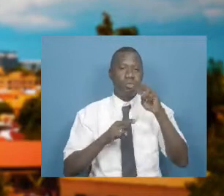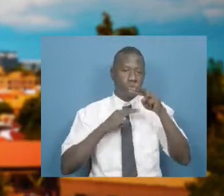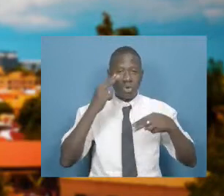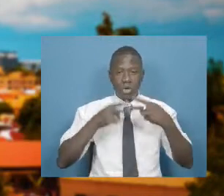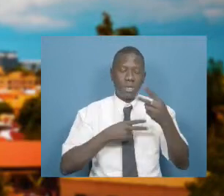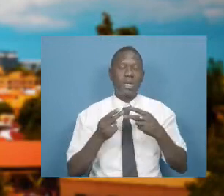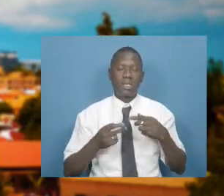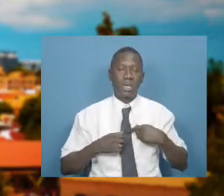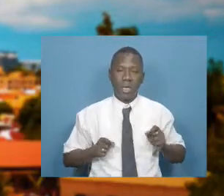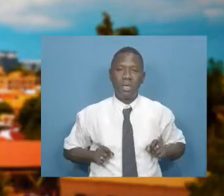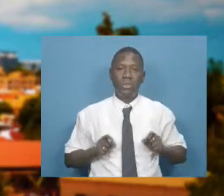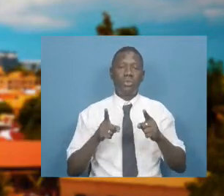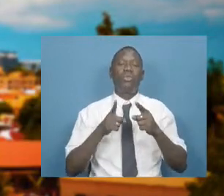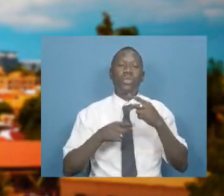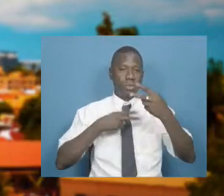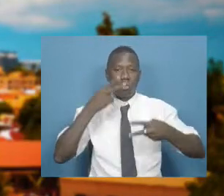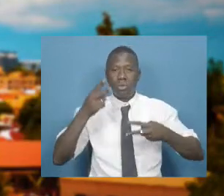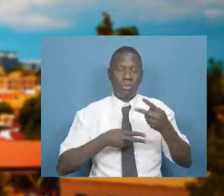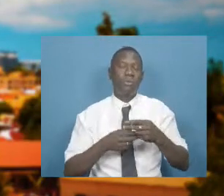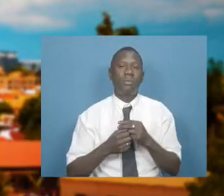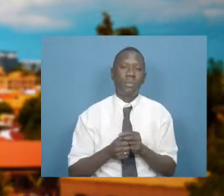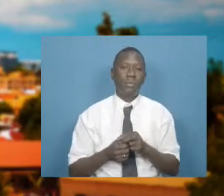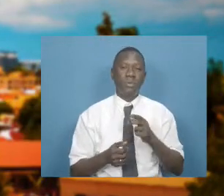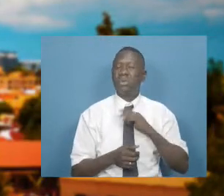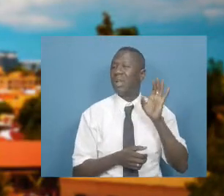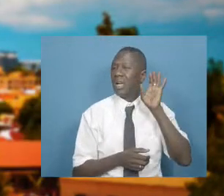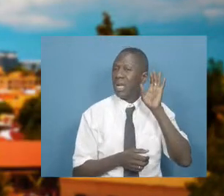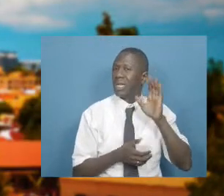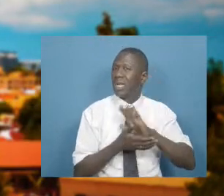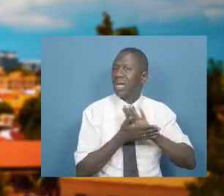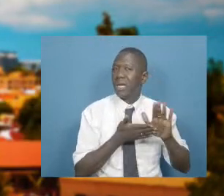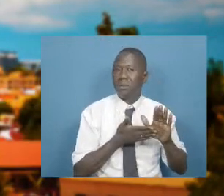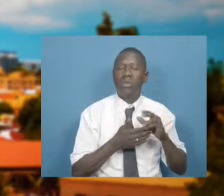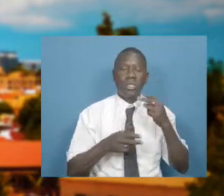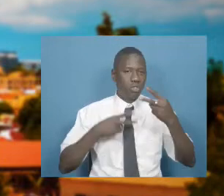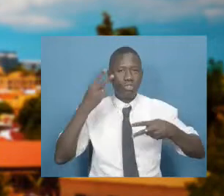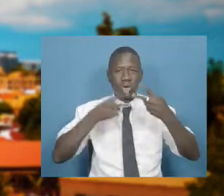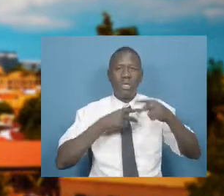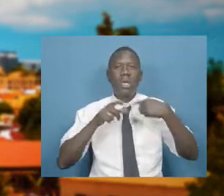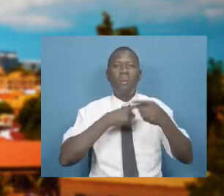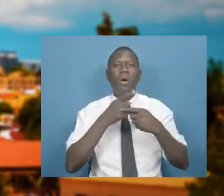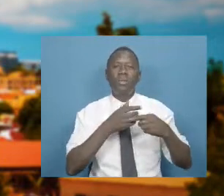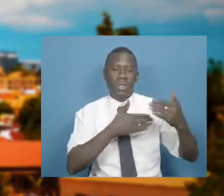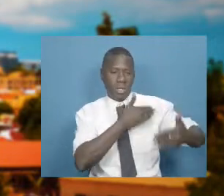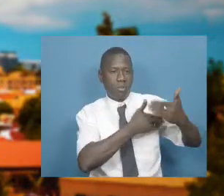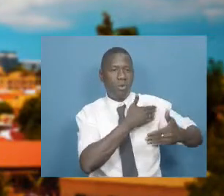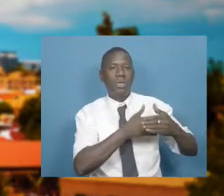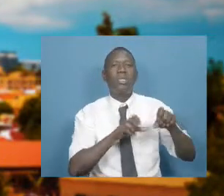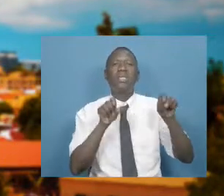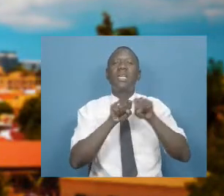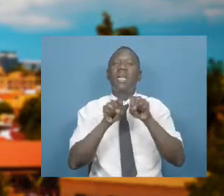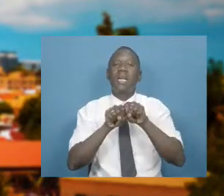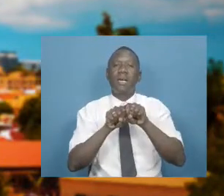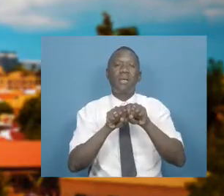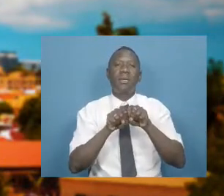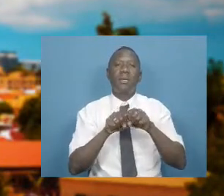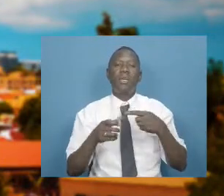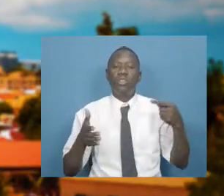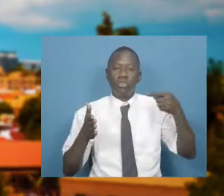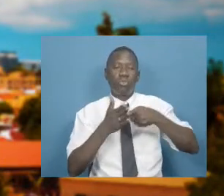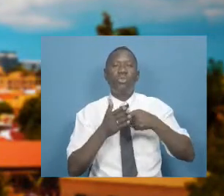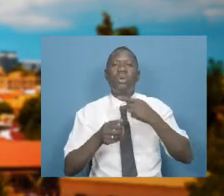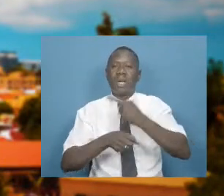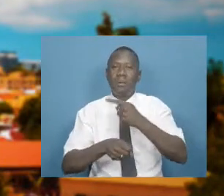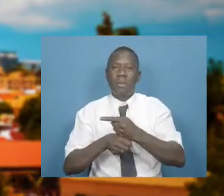I introduced the story, I wasn't audible. But the story is about the neighboring country, that's Senegal, to